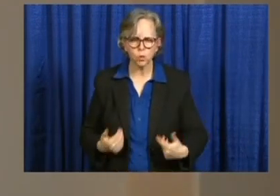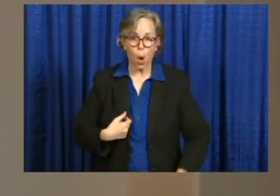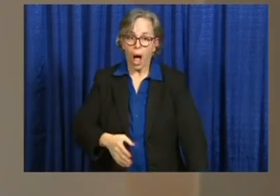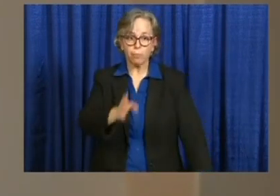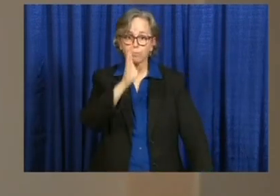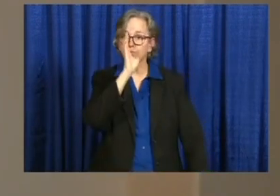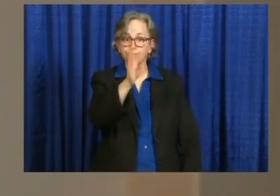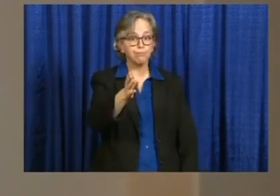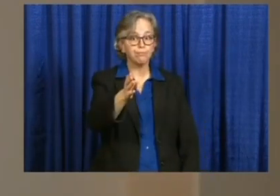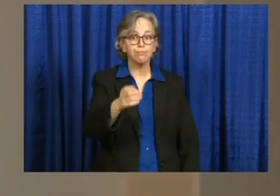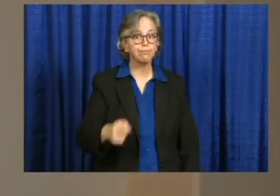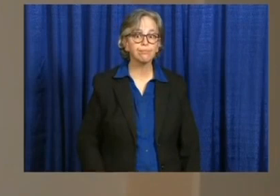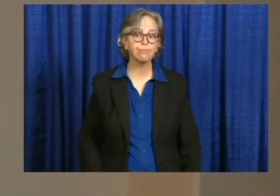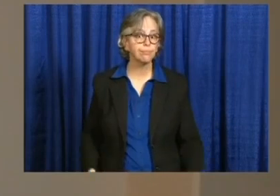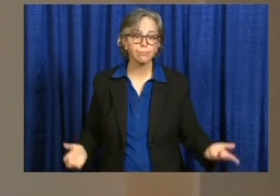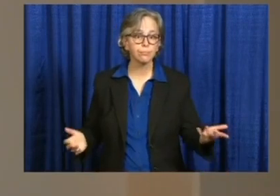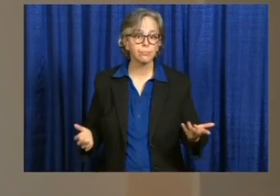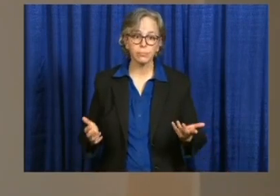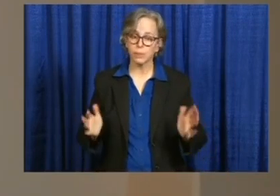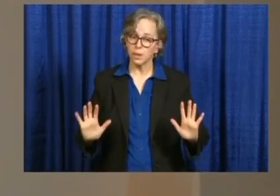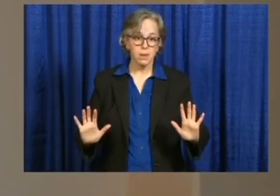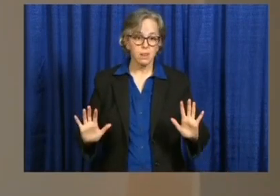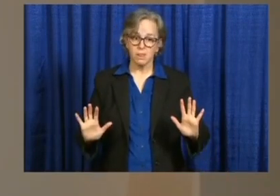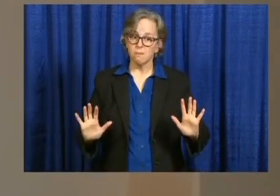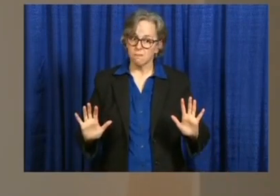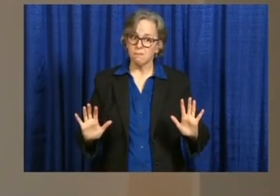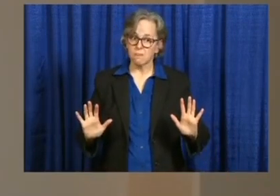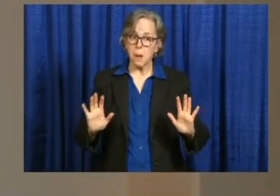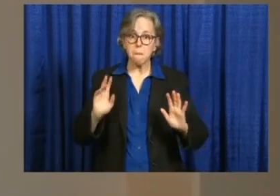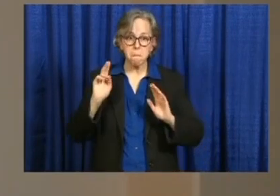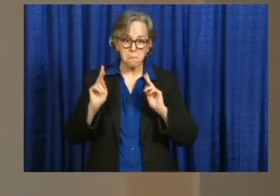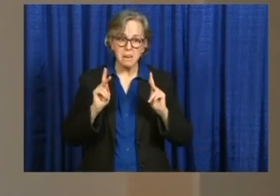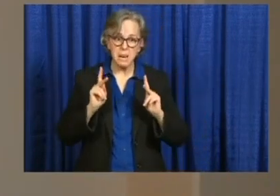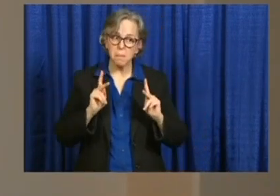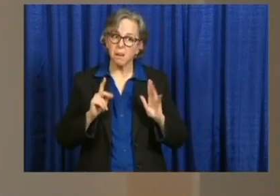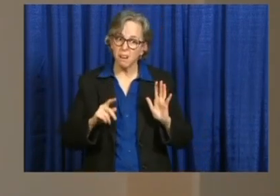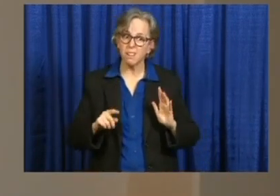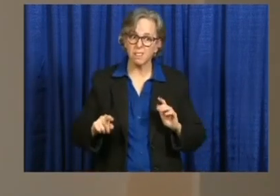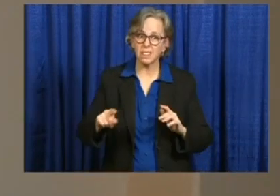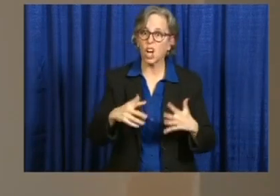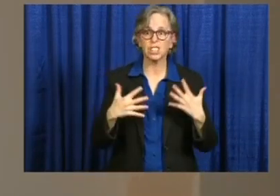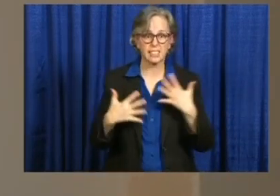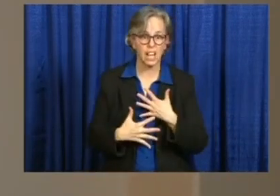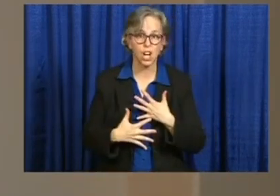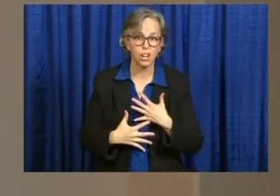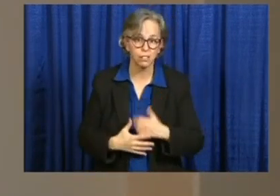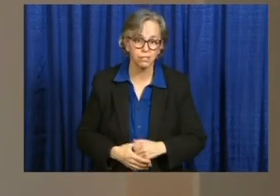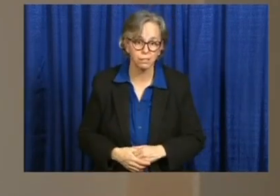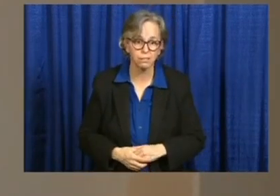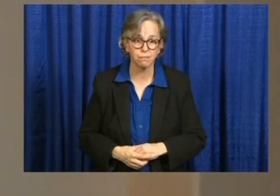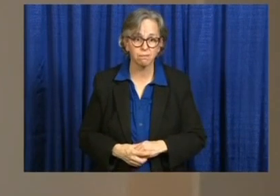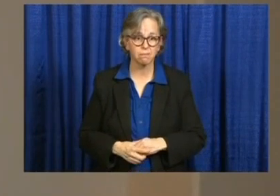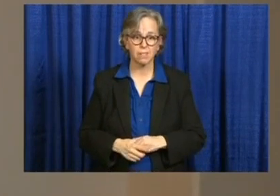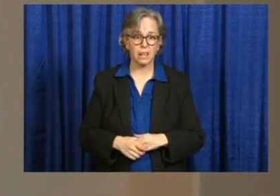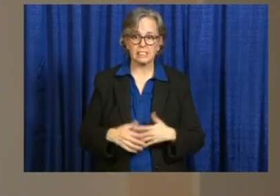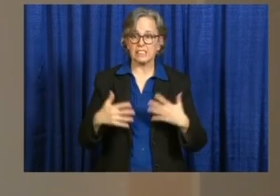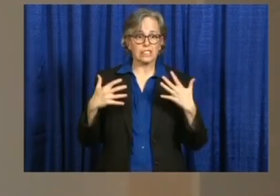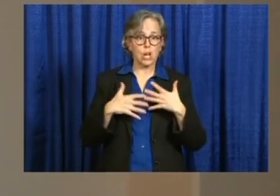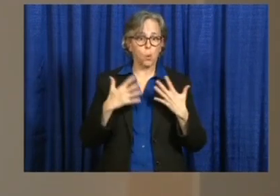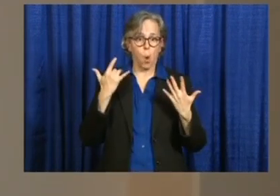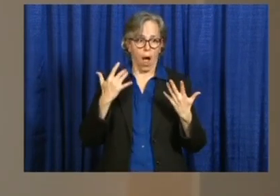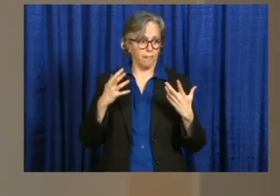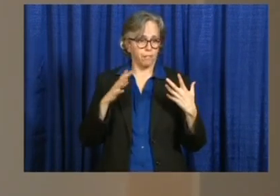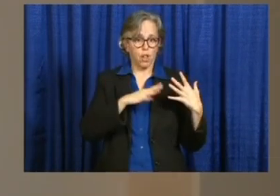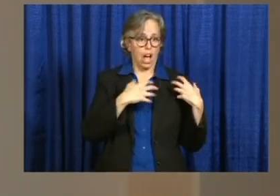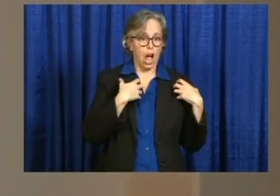throughout the system, people are doing this, that folks out there are scared. about both the health and the economic